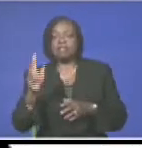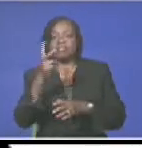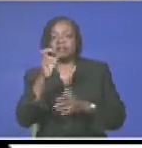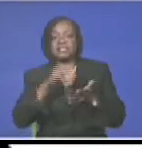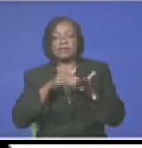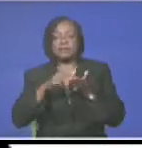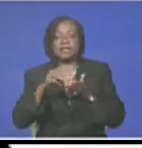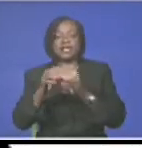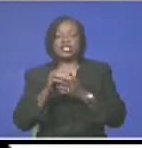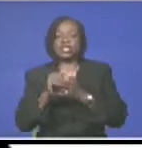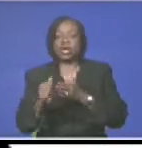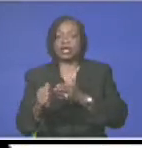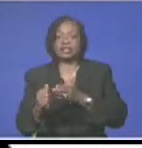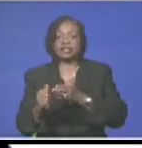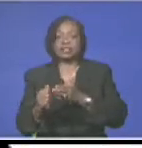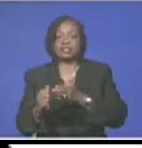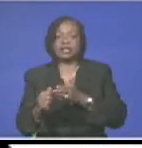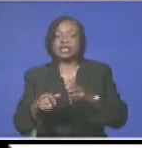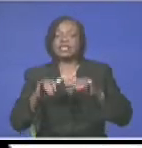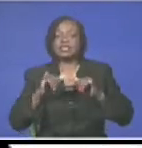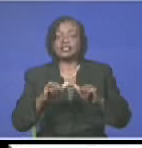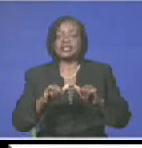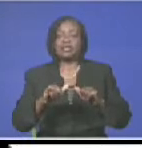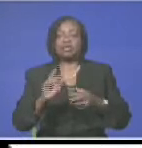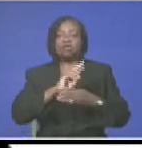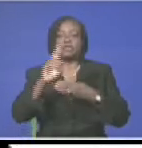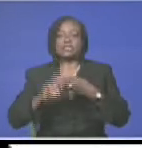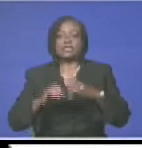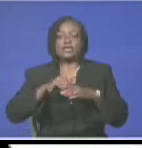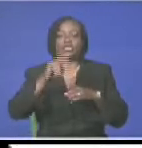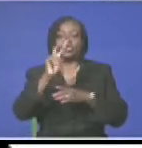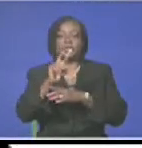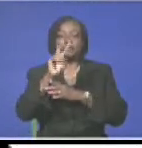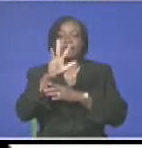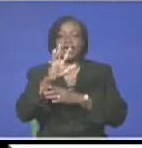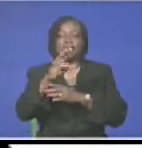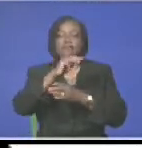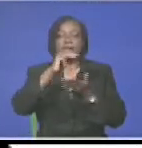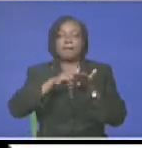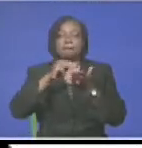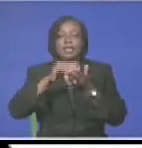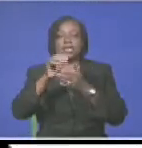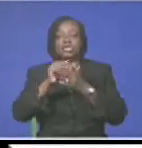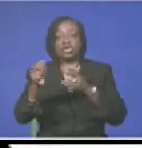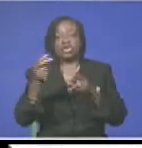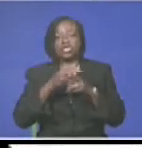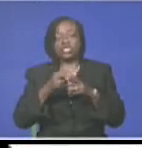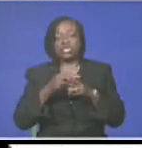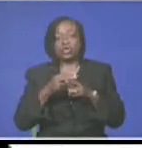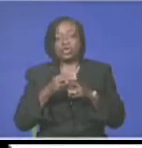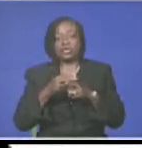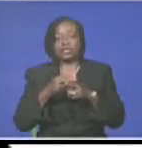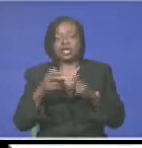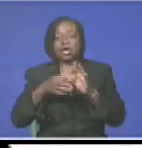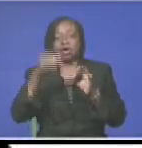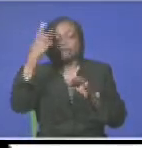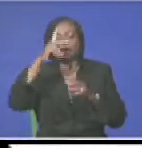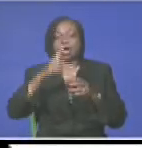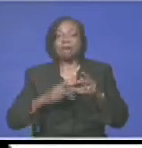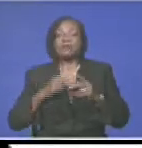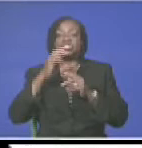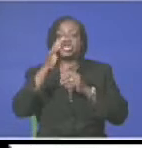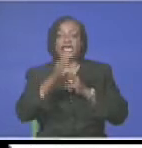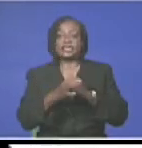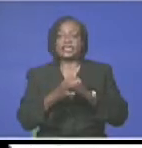million still results in a $25 million shortfall of our projected